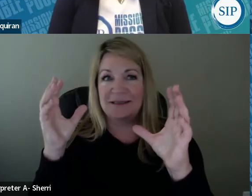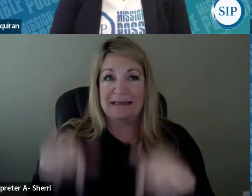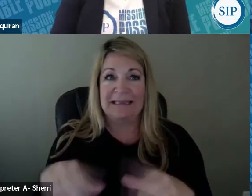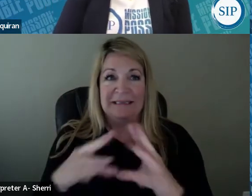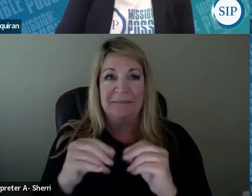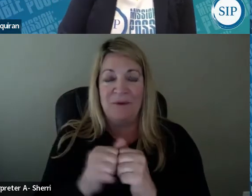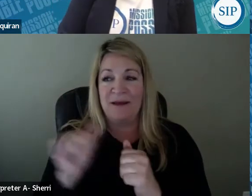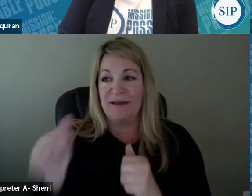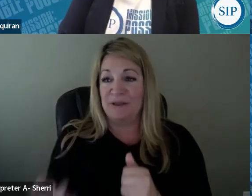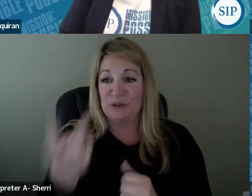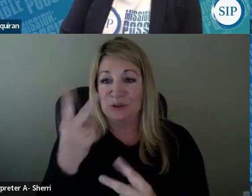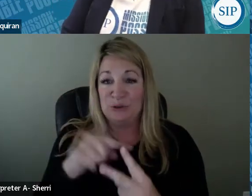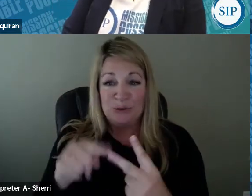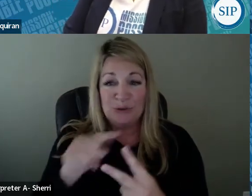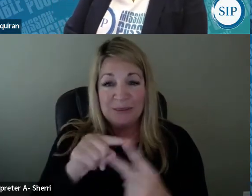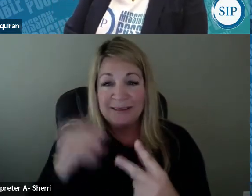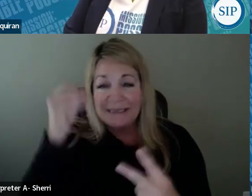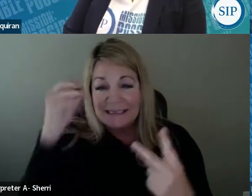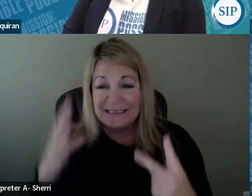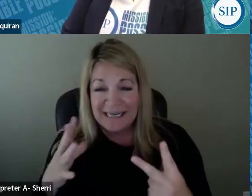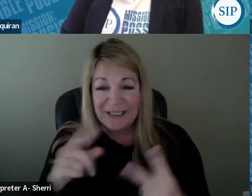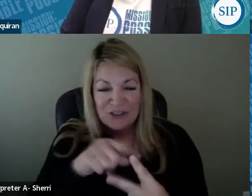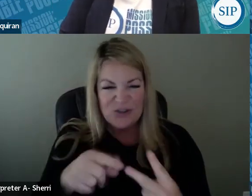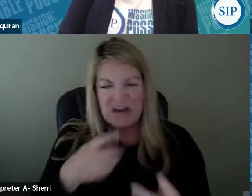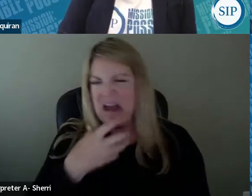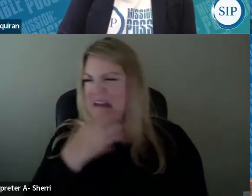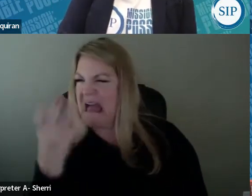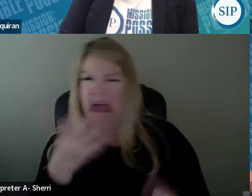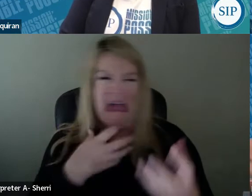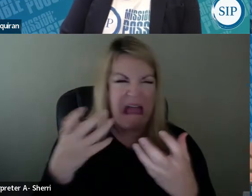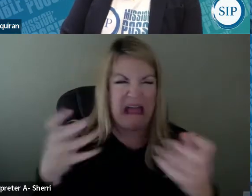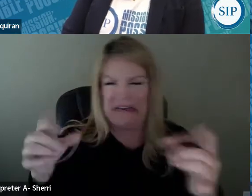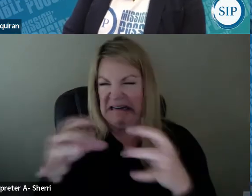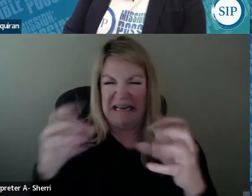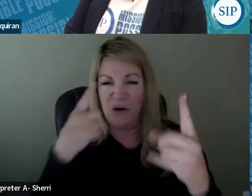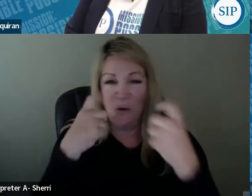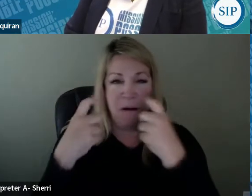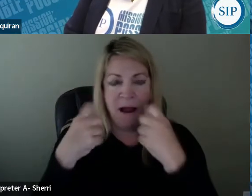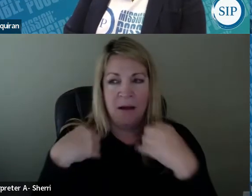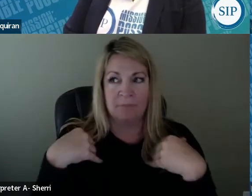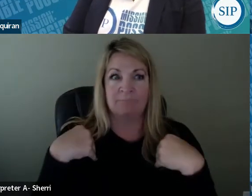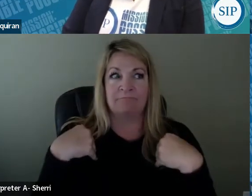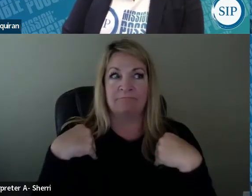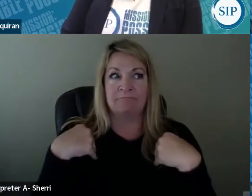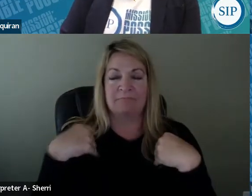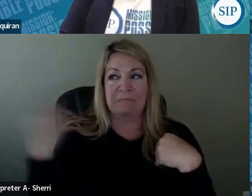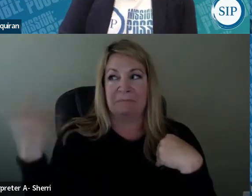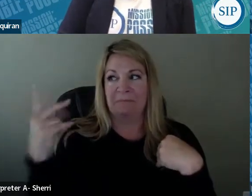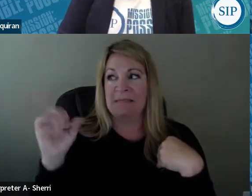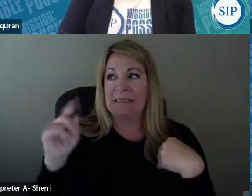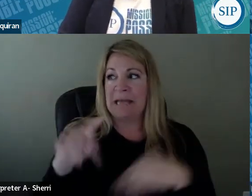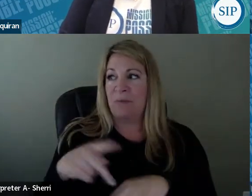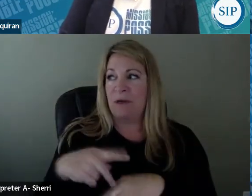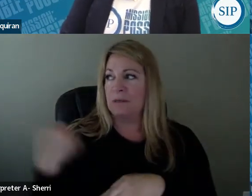two teachers. They were literally yelling at each other and crying. And myself and the site principal were